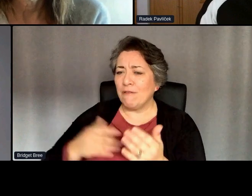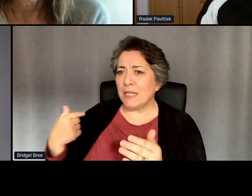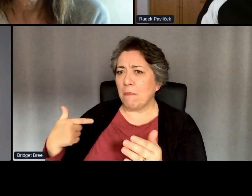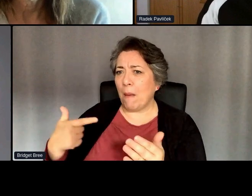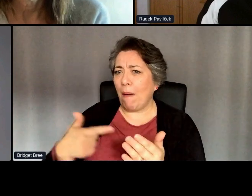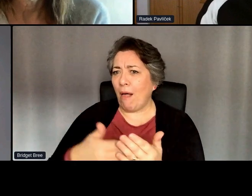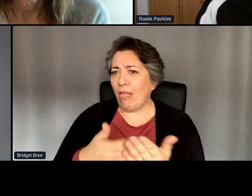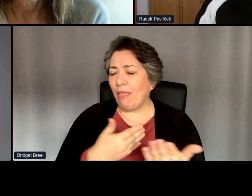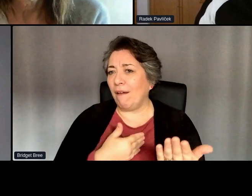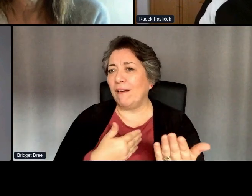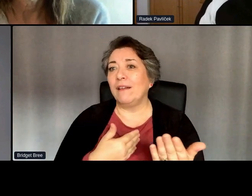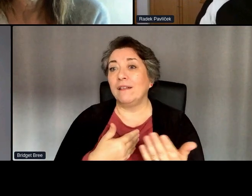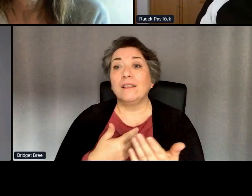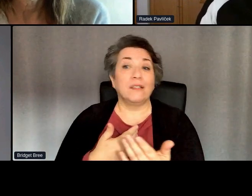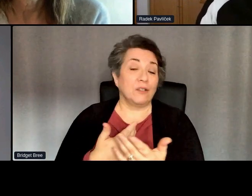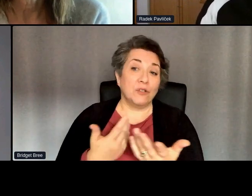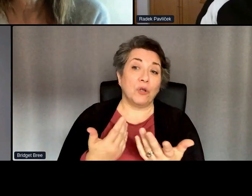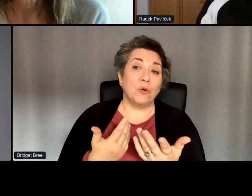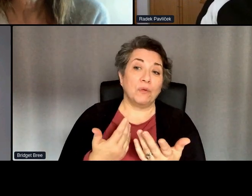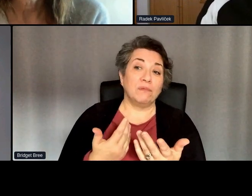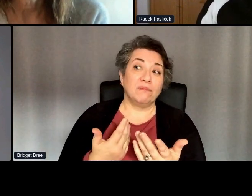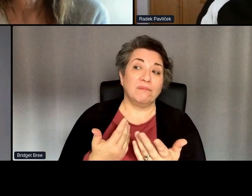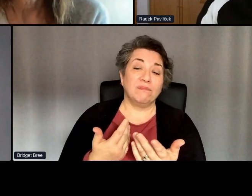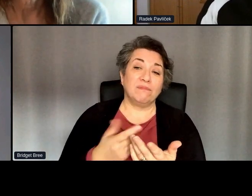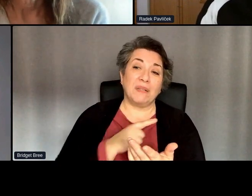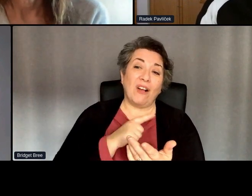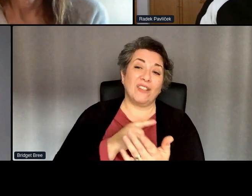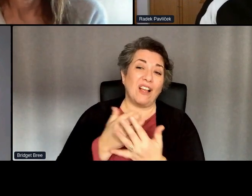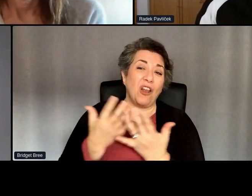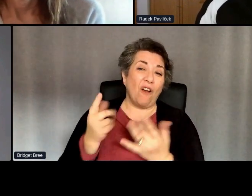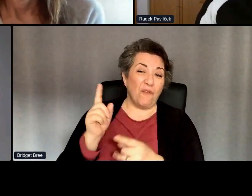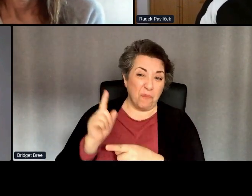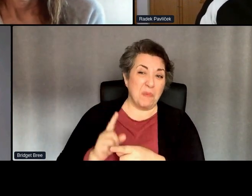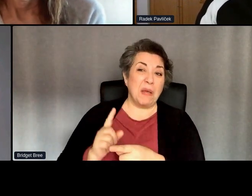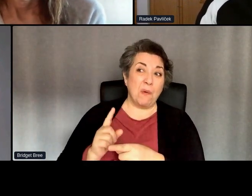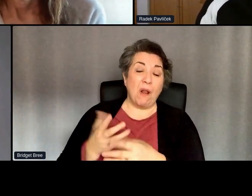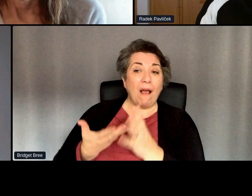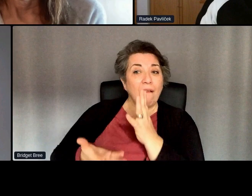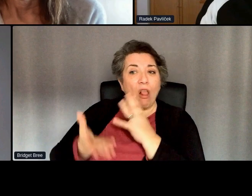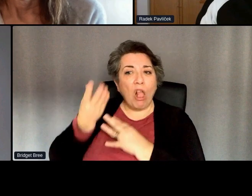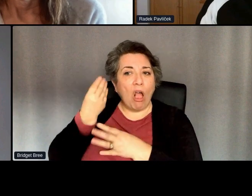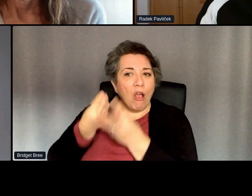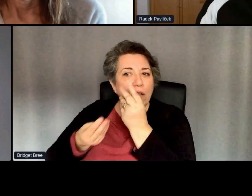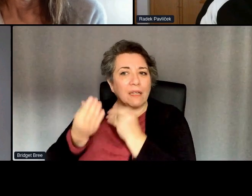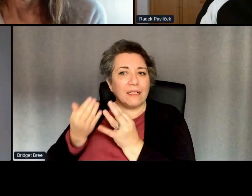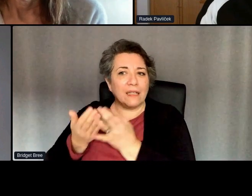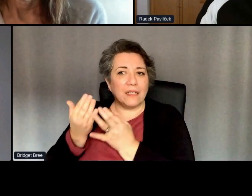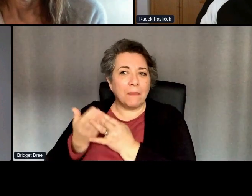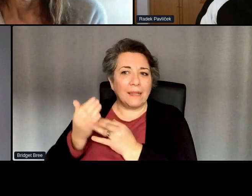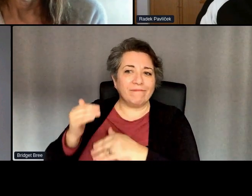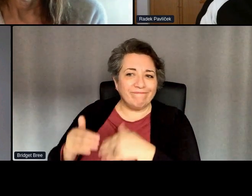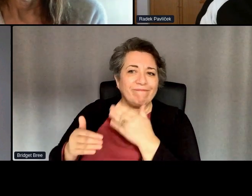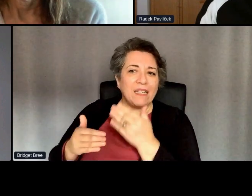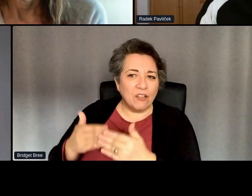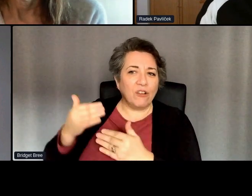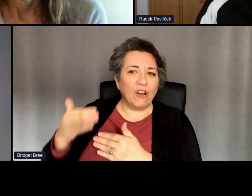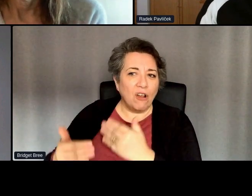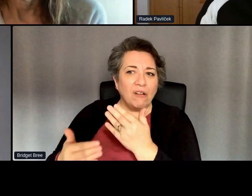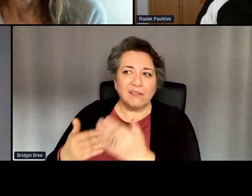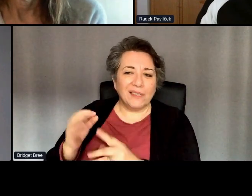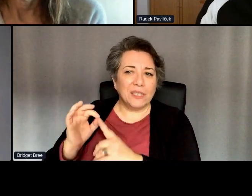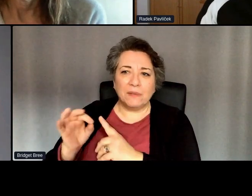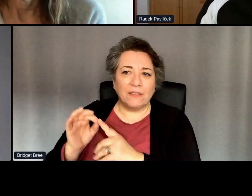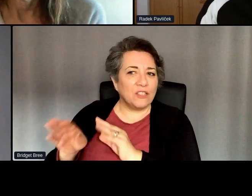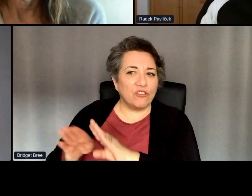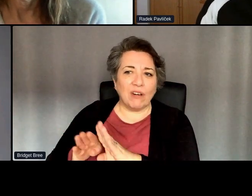who have grown into accessibility because there was no specific trainings for that. But on the other side, if you're just an